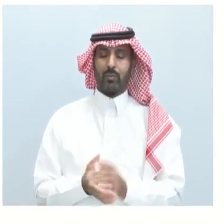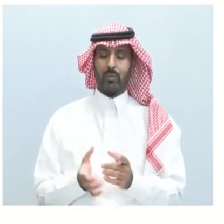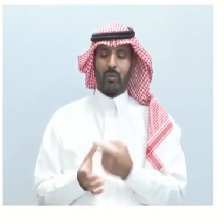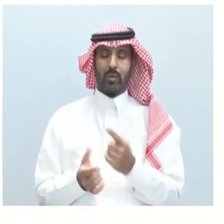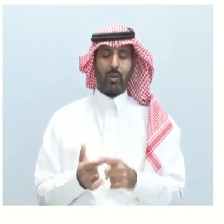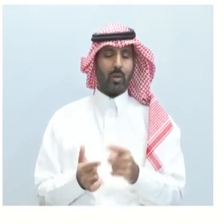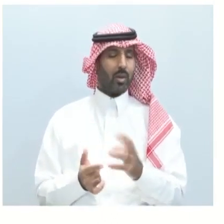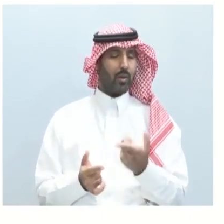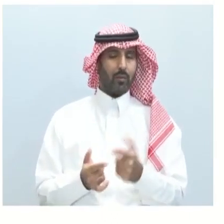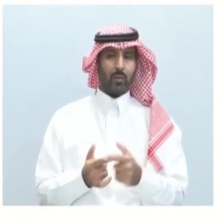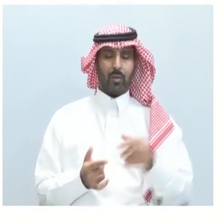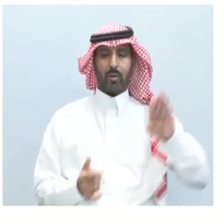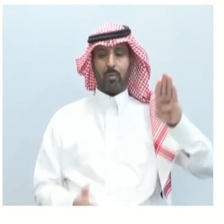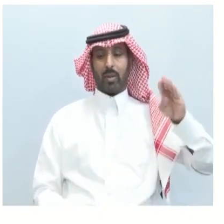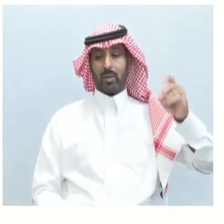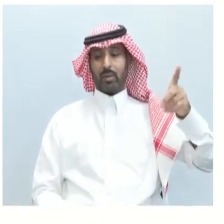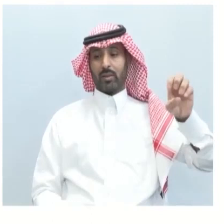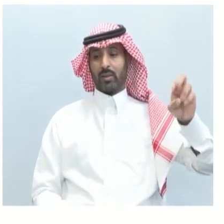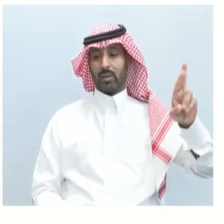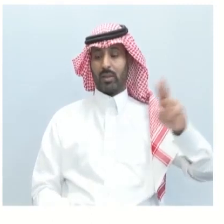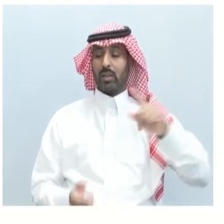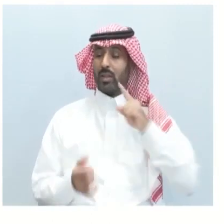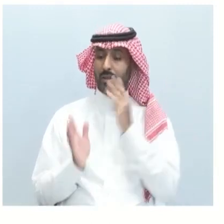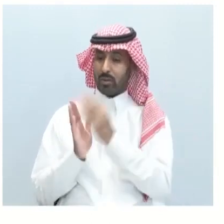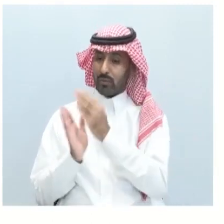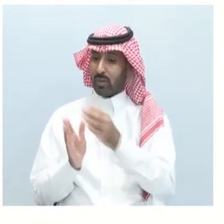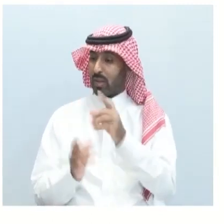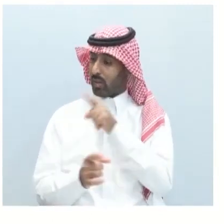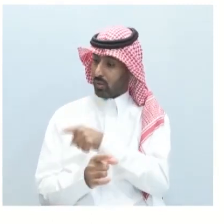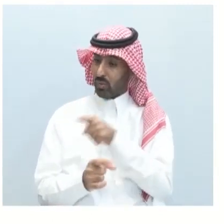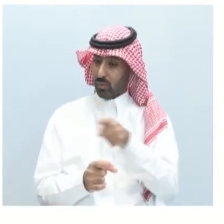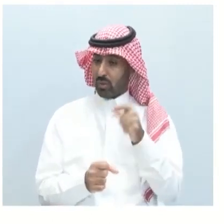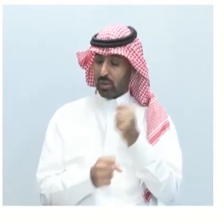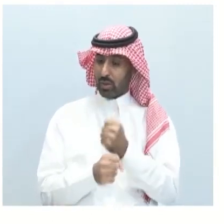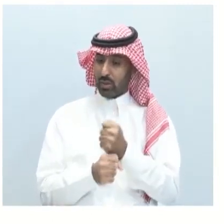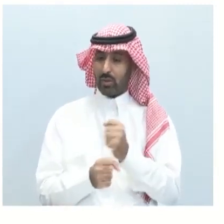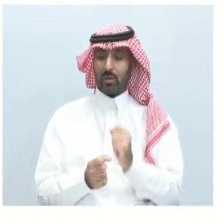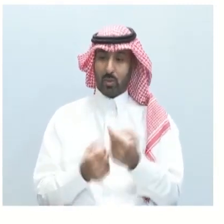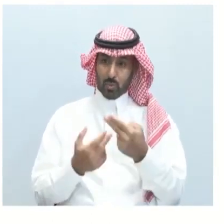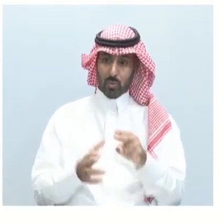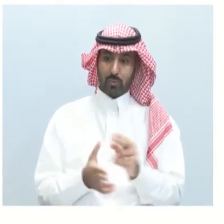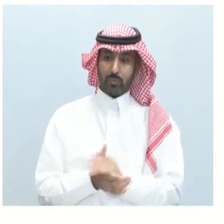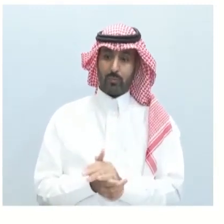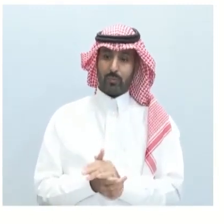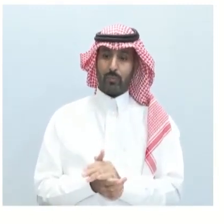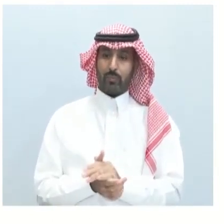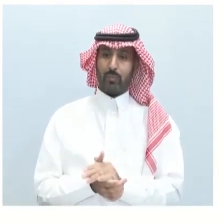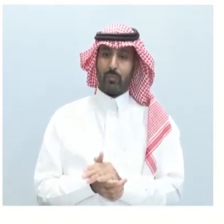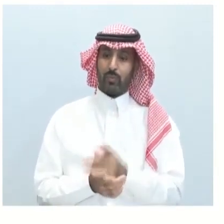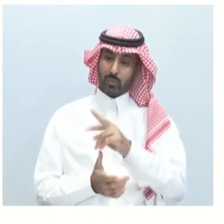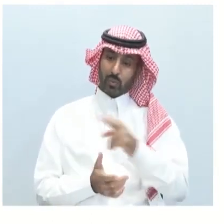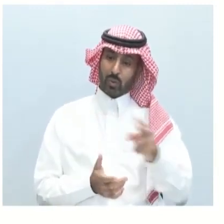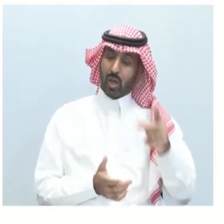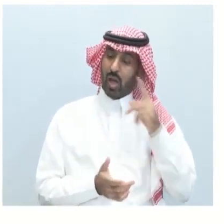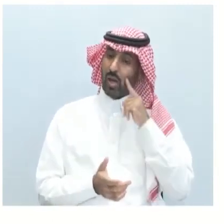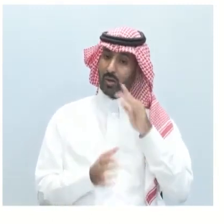one, how do Badr and Adnan divide up the chores? So what did they agree on? They do have different rooms. They have something